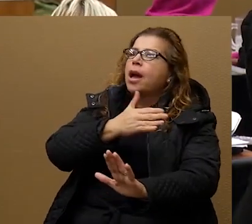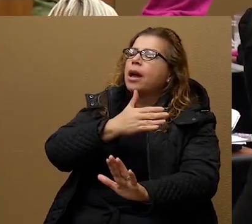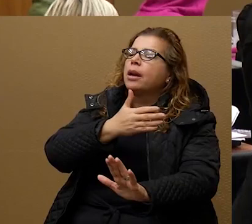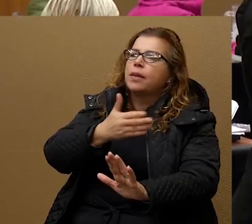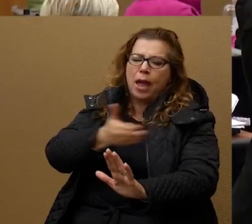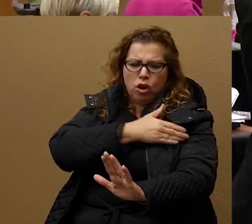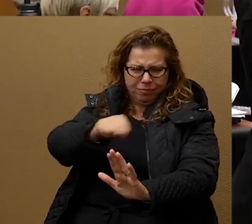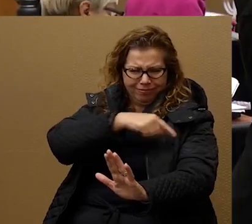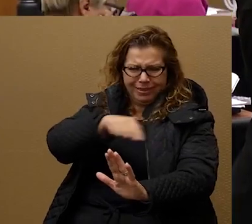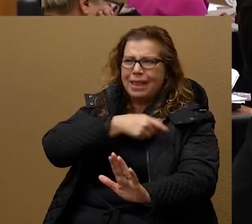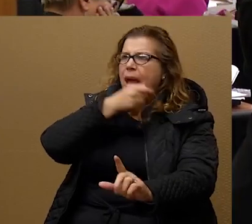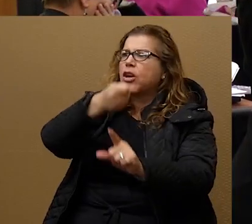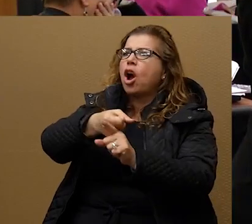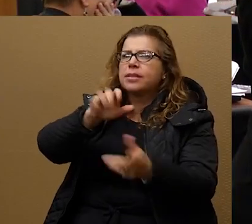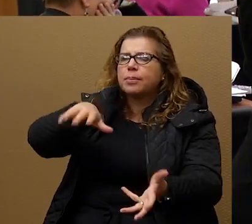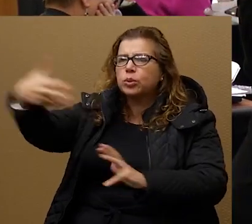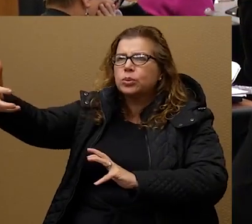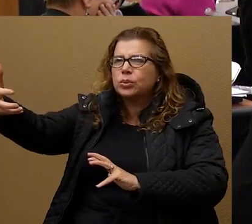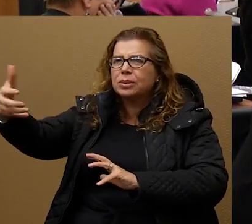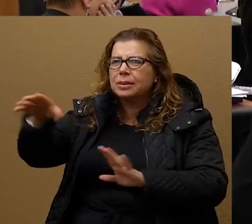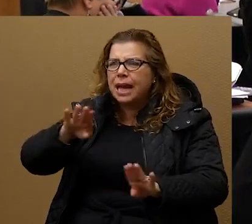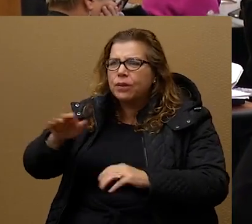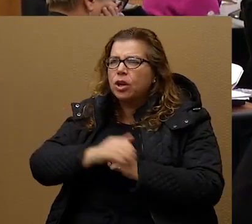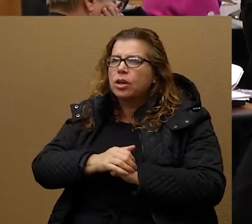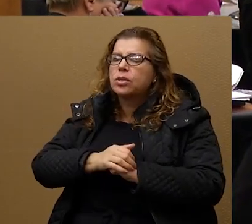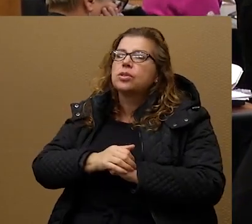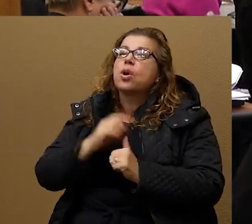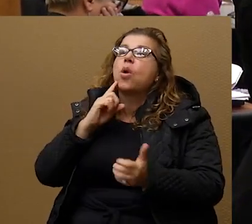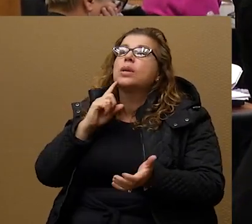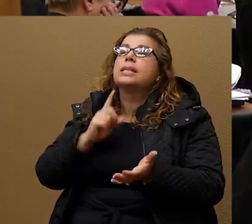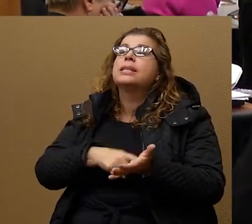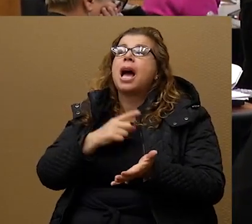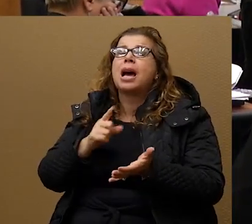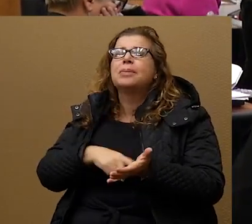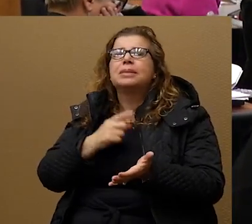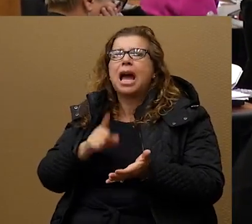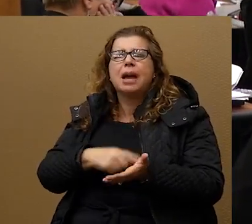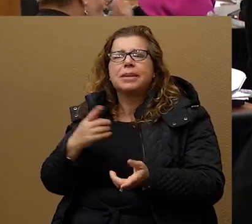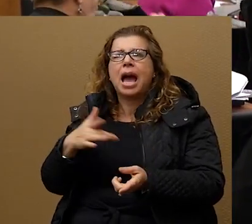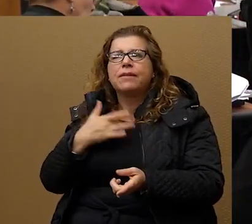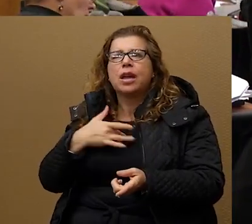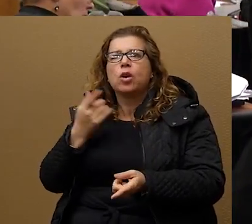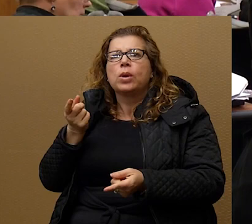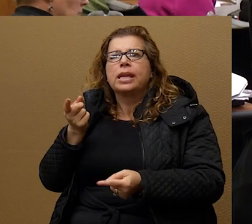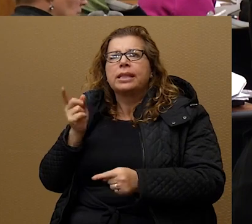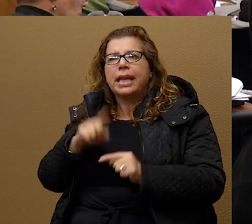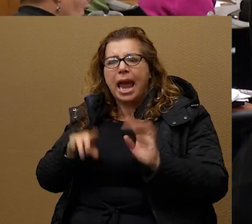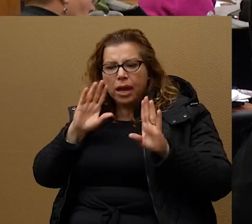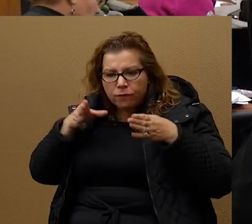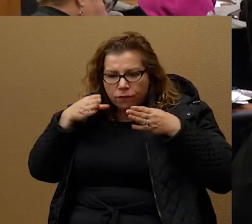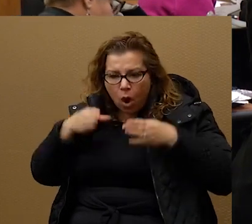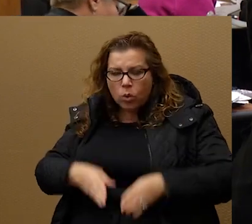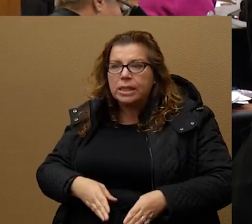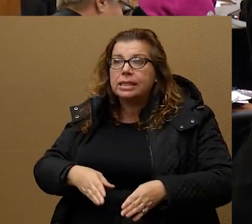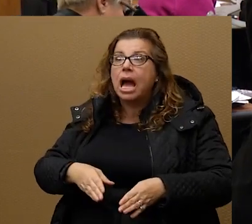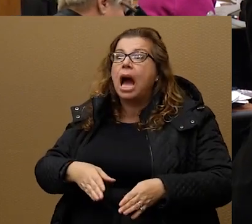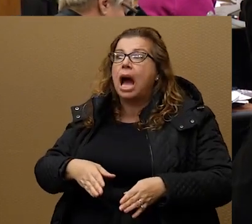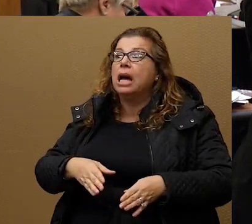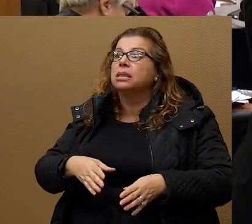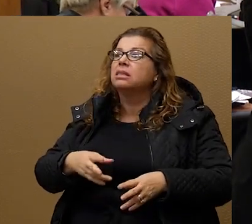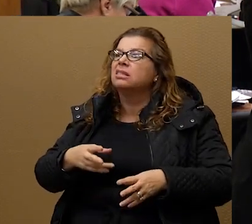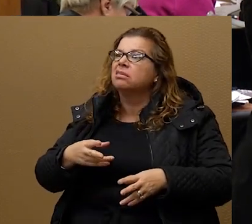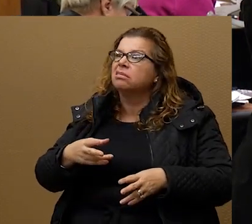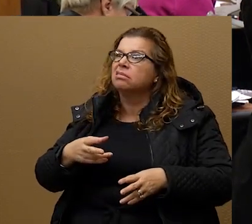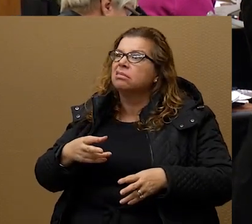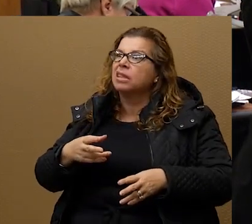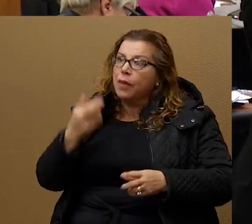cases where sometimes instead of looking at what is causing the behavior, maybe if it's easier because it's happening so frequently,